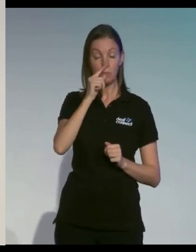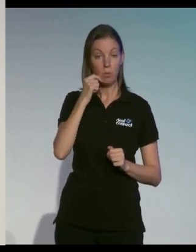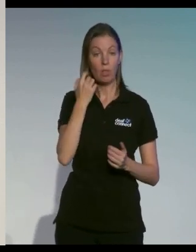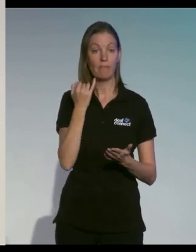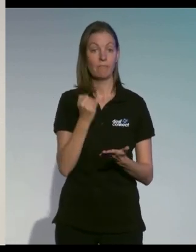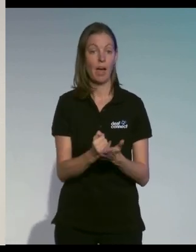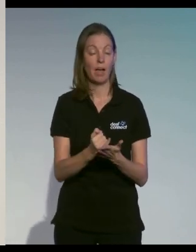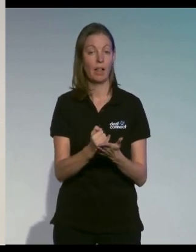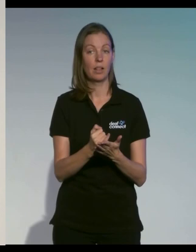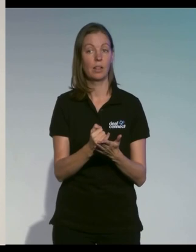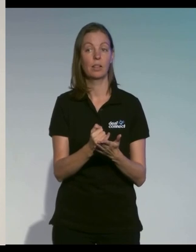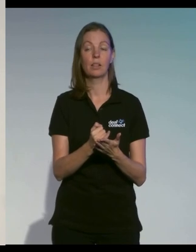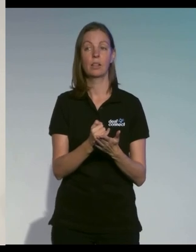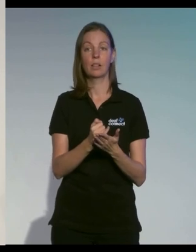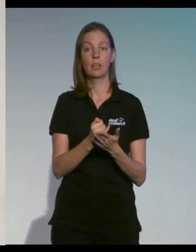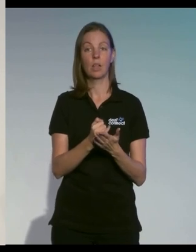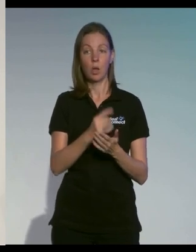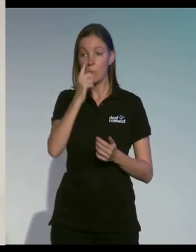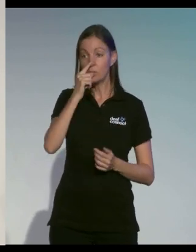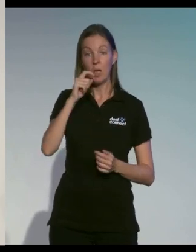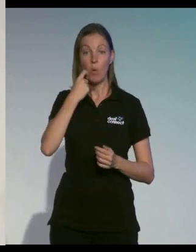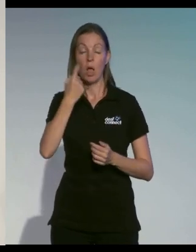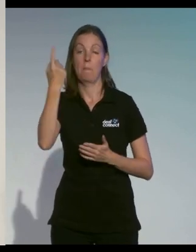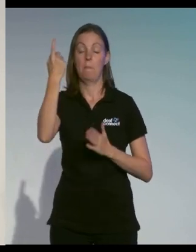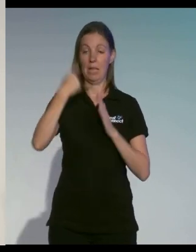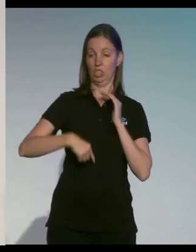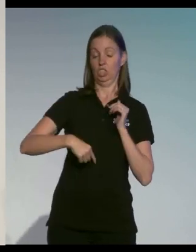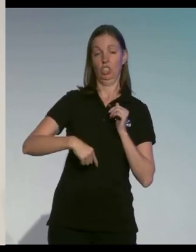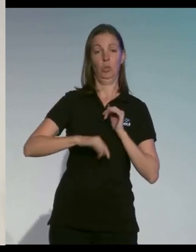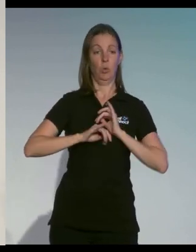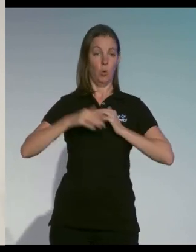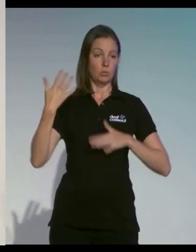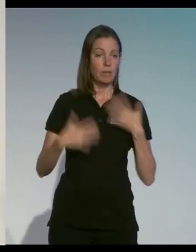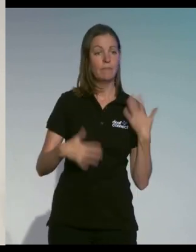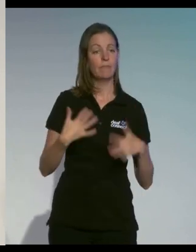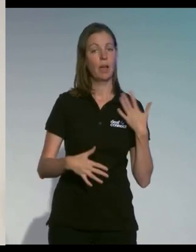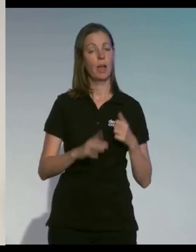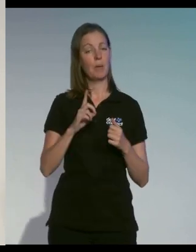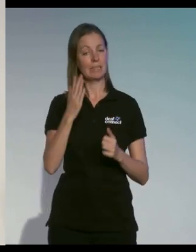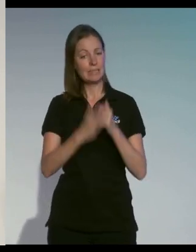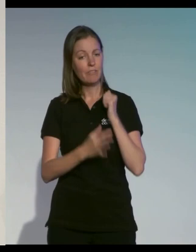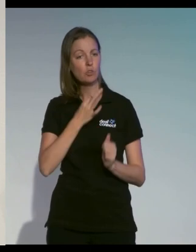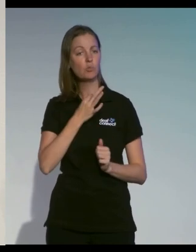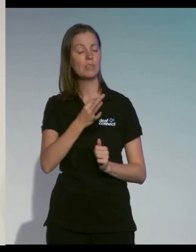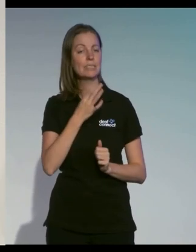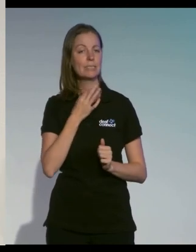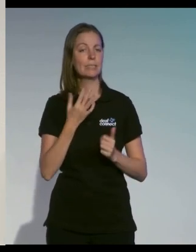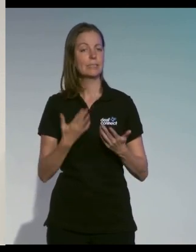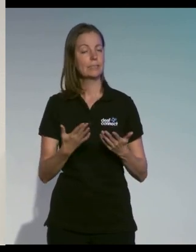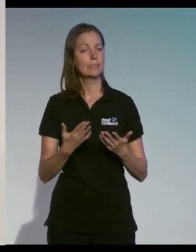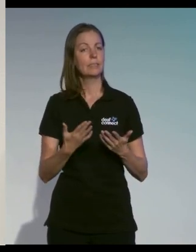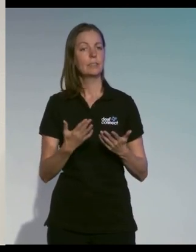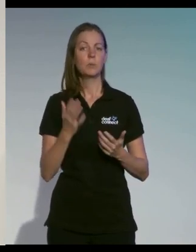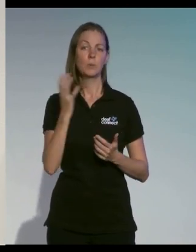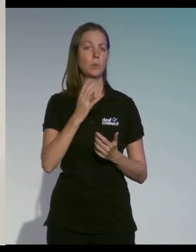worse, that you'll be punished in a serious way, that is something which sets